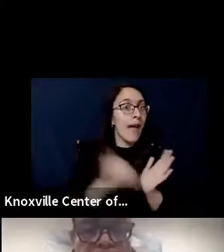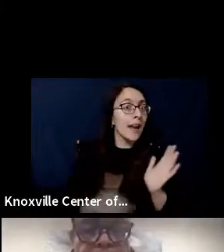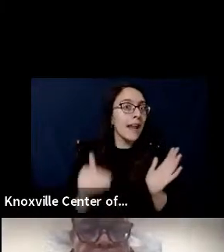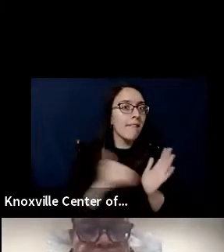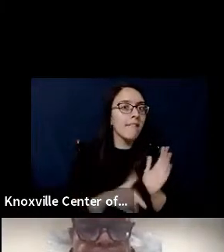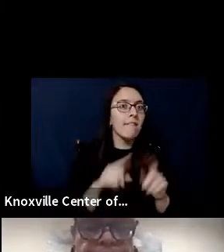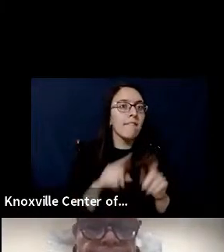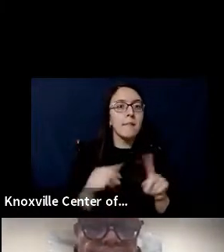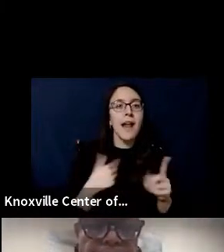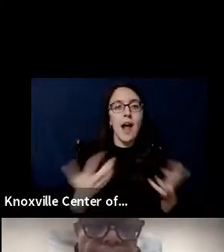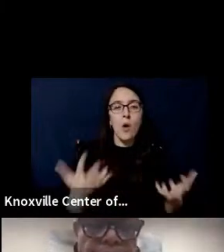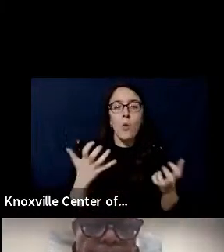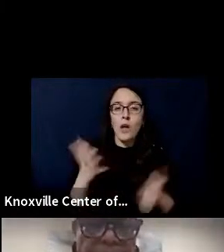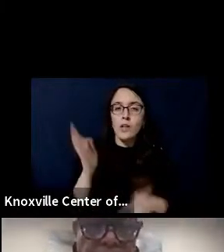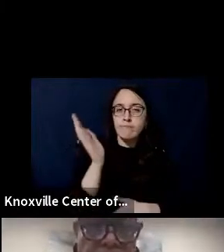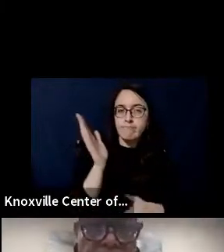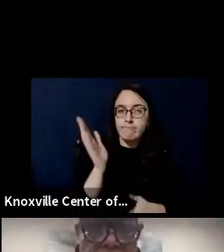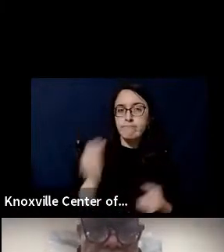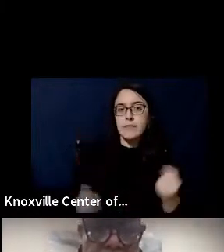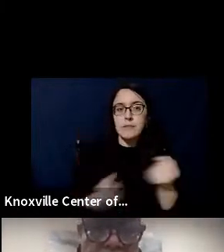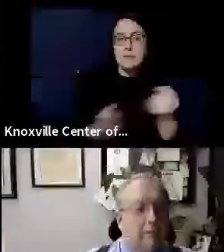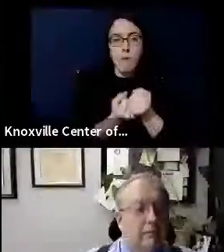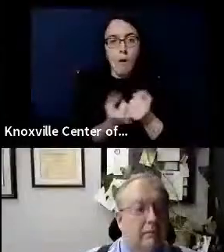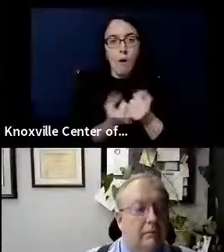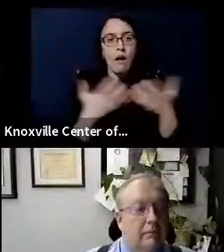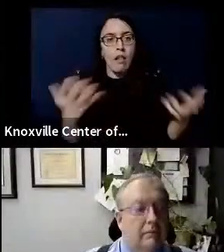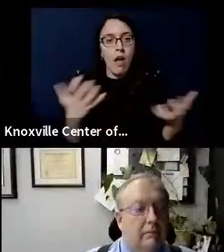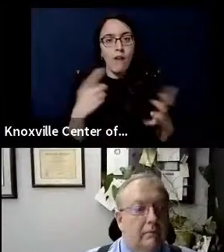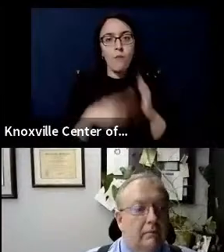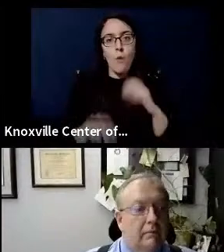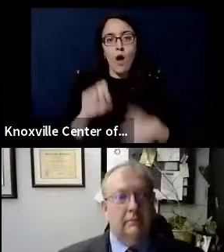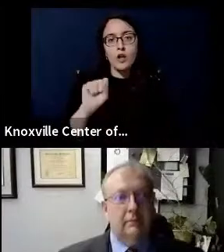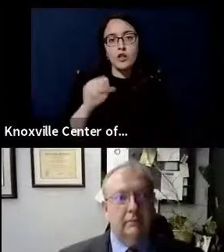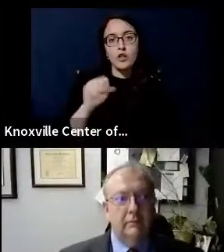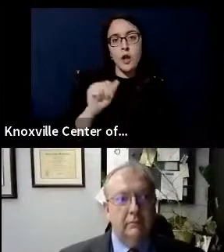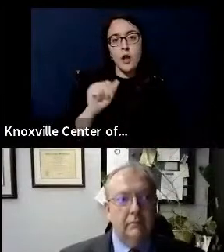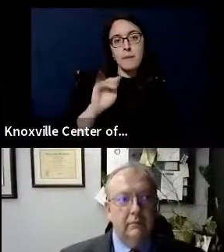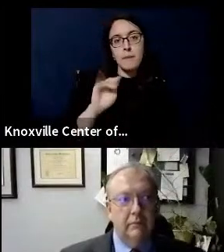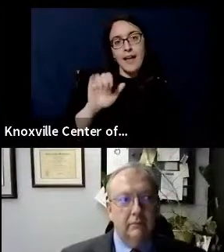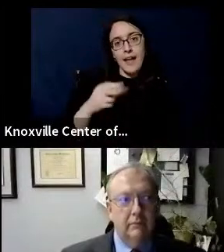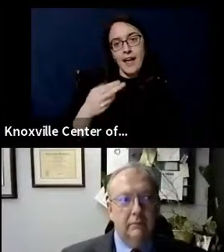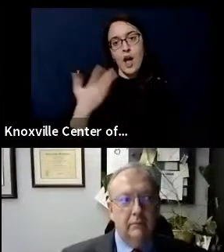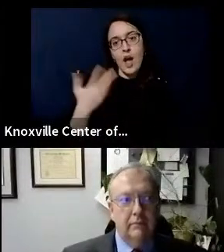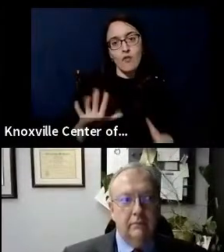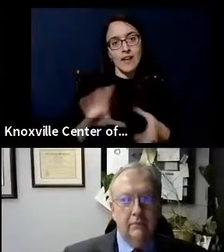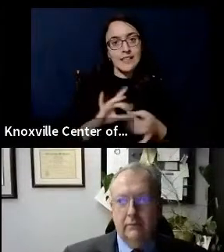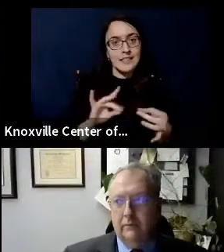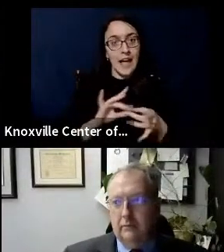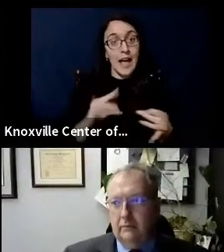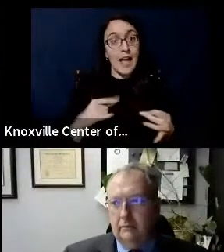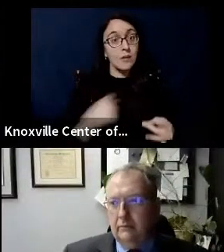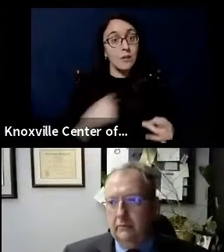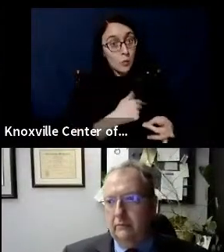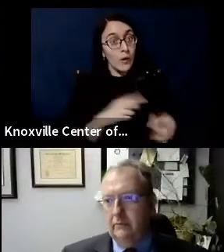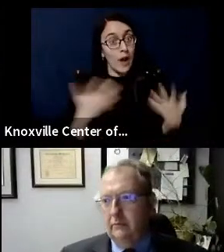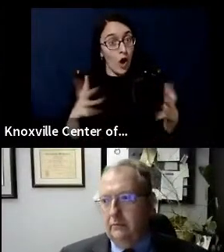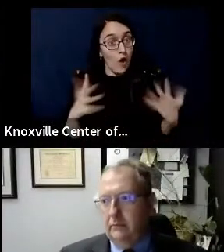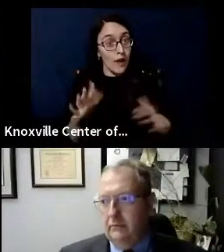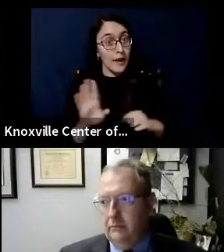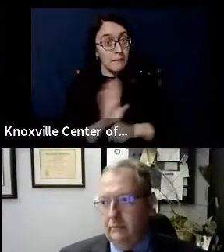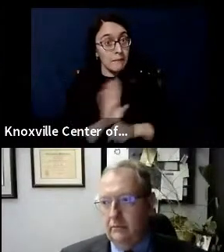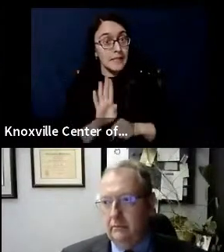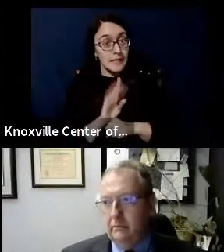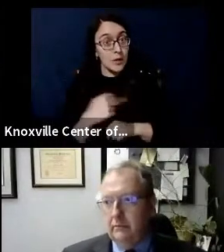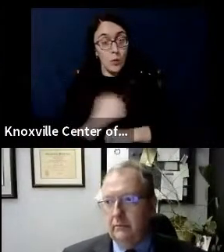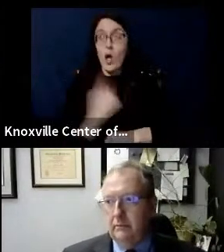speak tonight in support of a lot of what Dr. Shamia has said. We are very busy this time of year. We're always busy